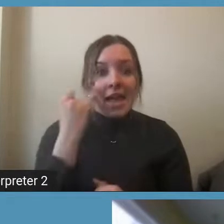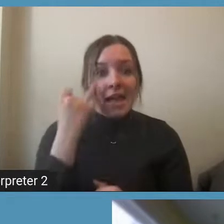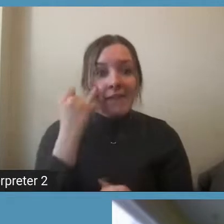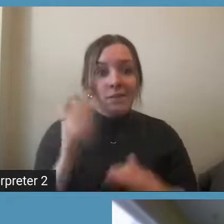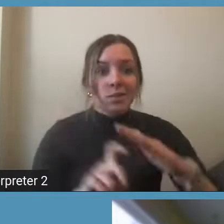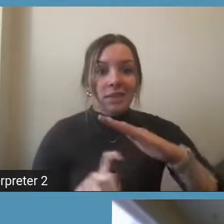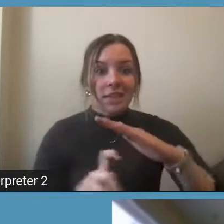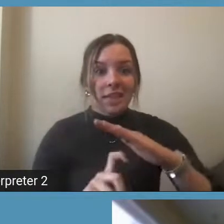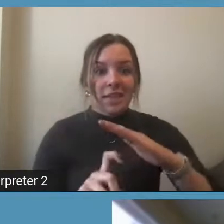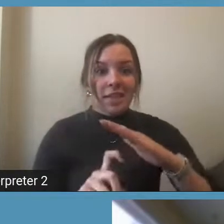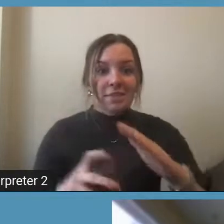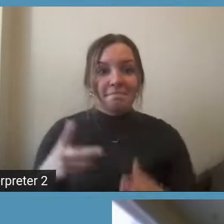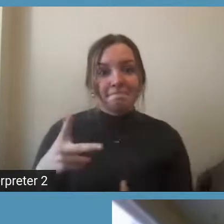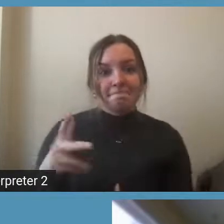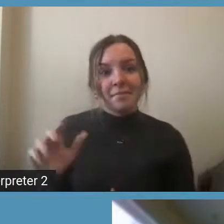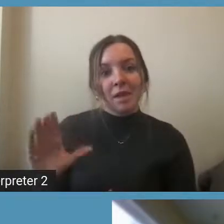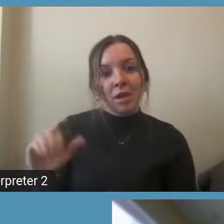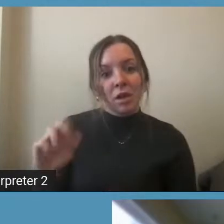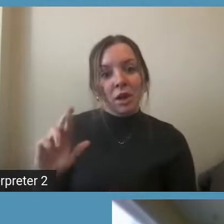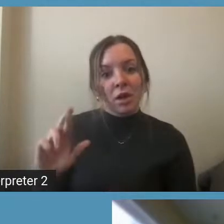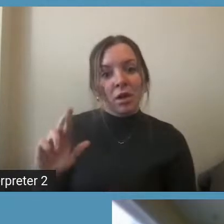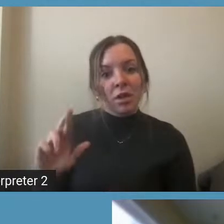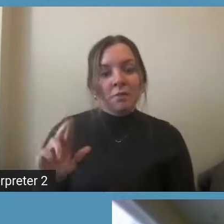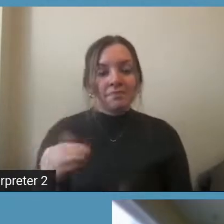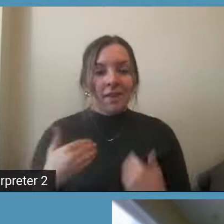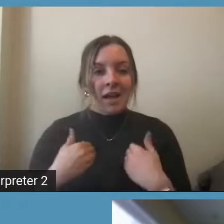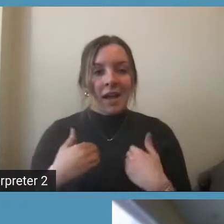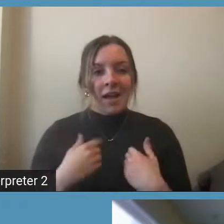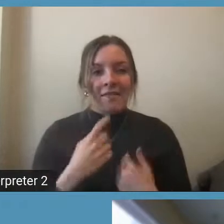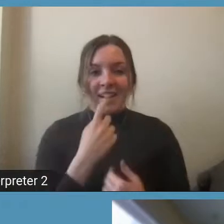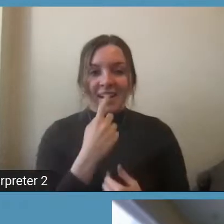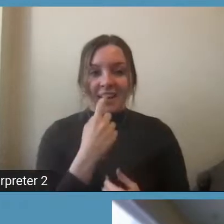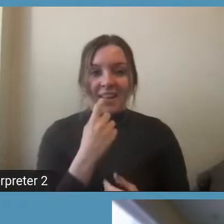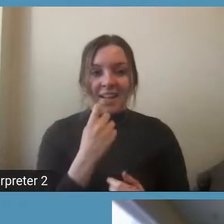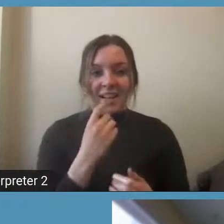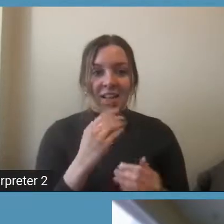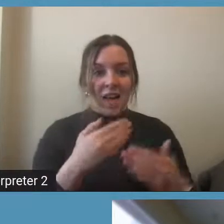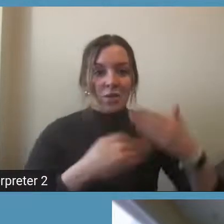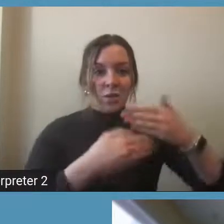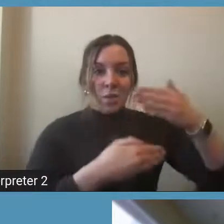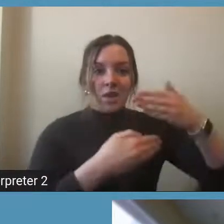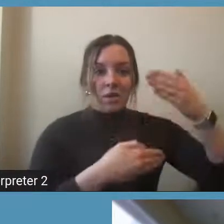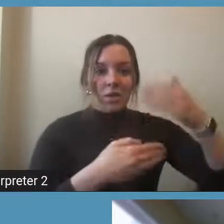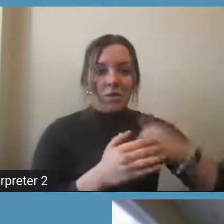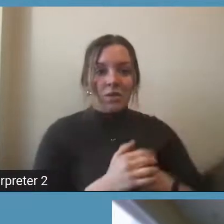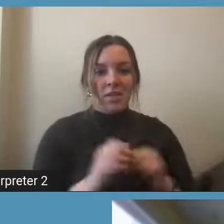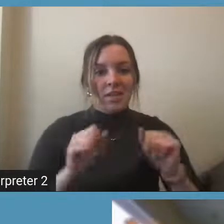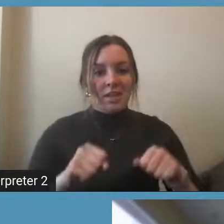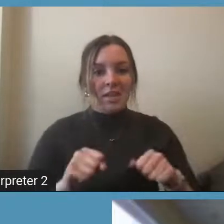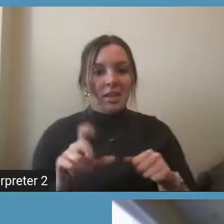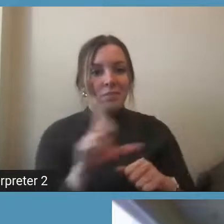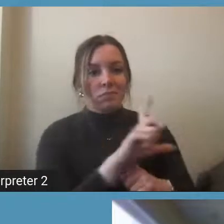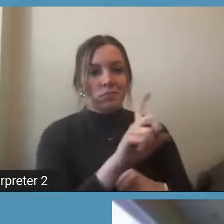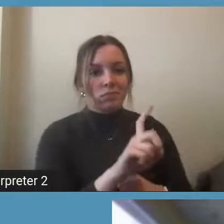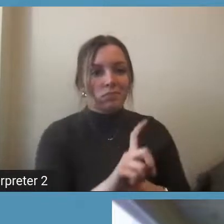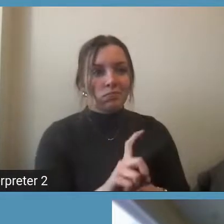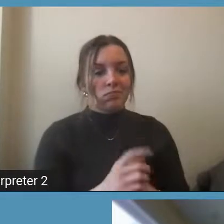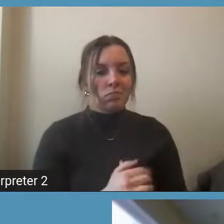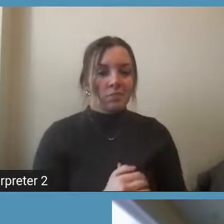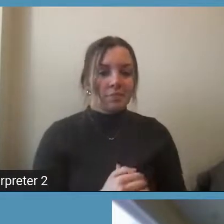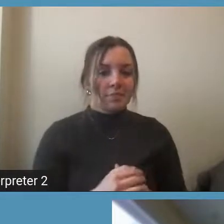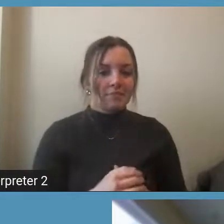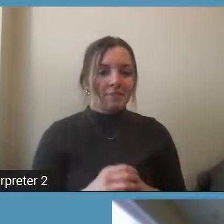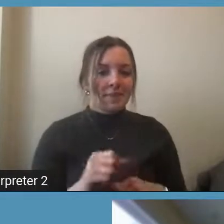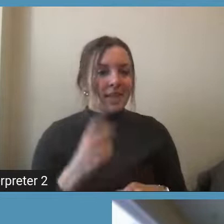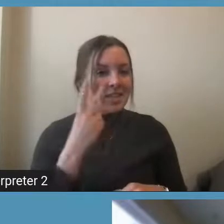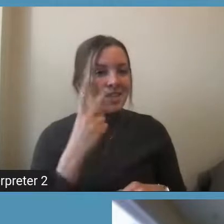spray that car with a material that makes it opaque, or we can put tape and then we can see where the glass is.